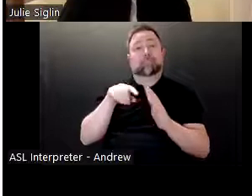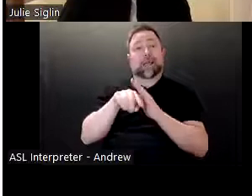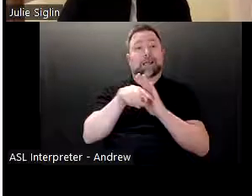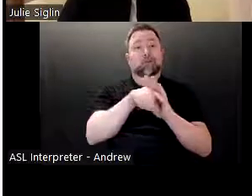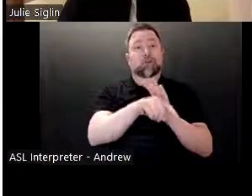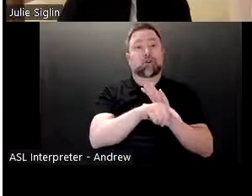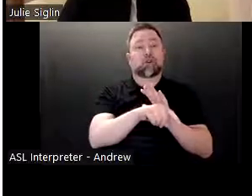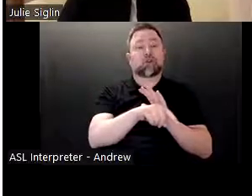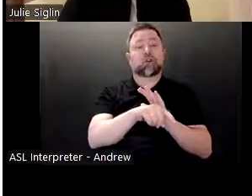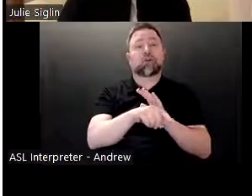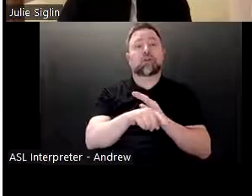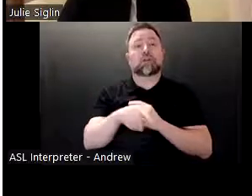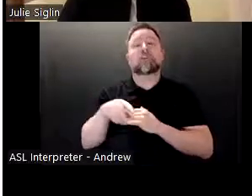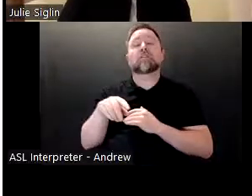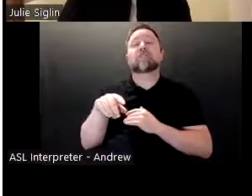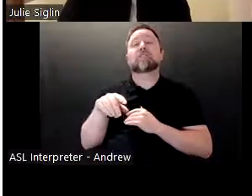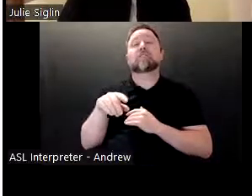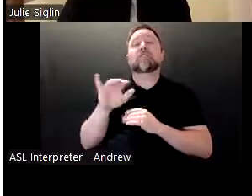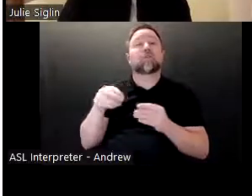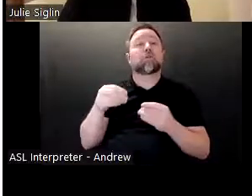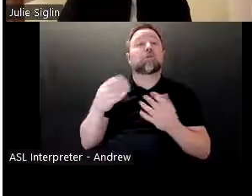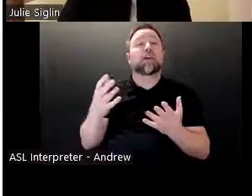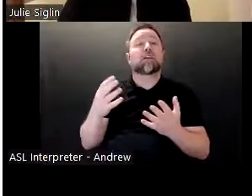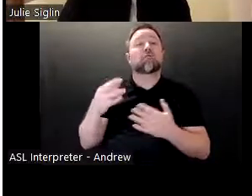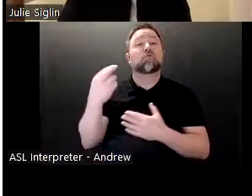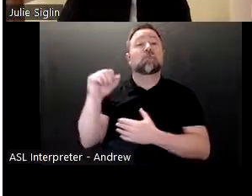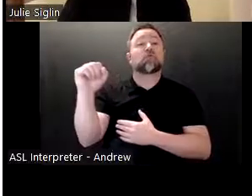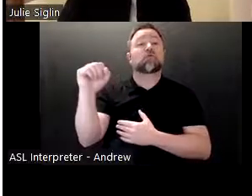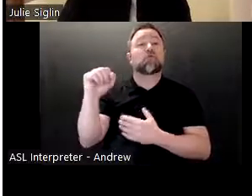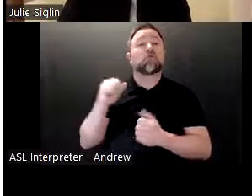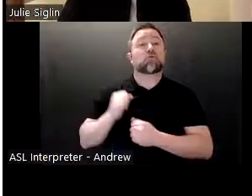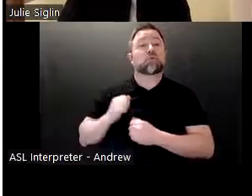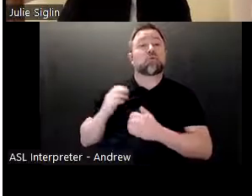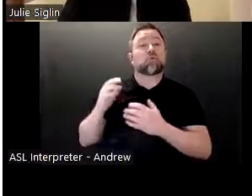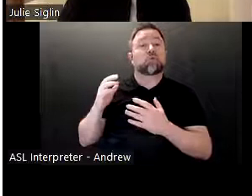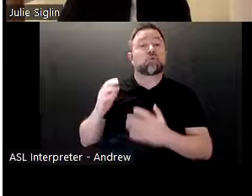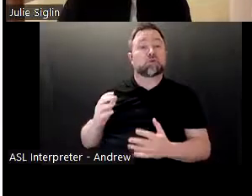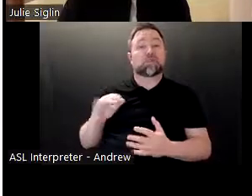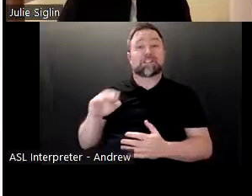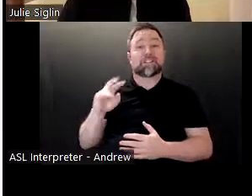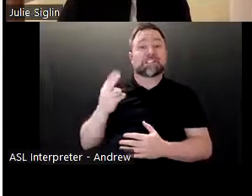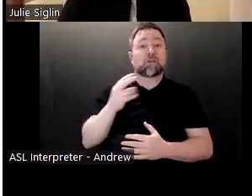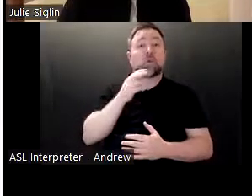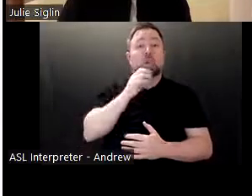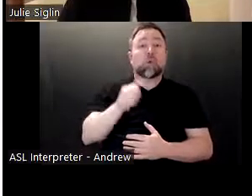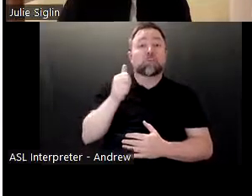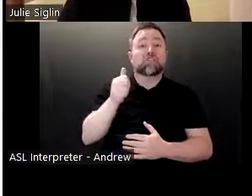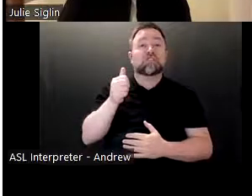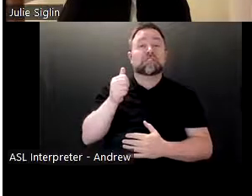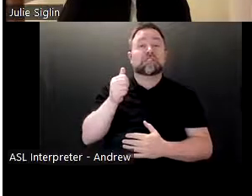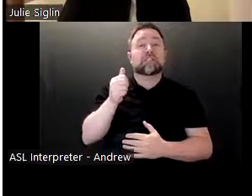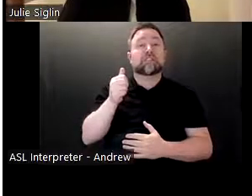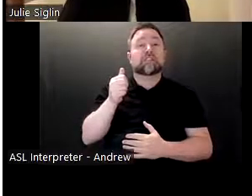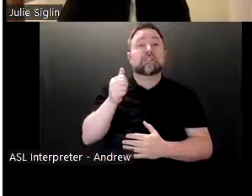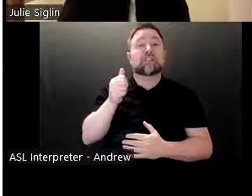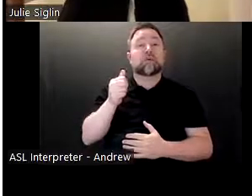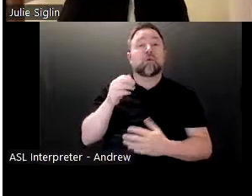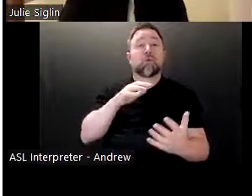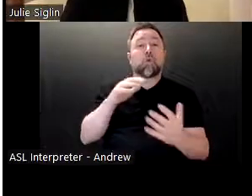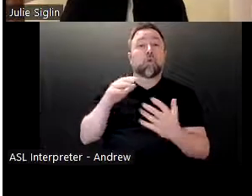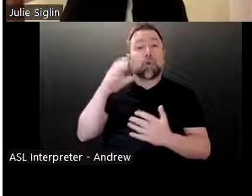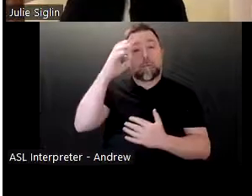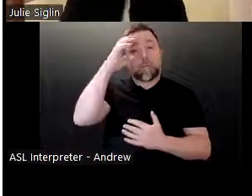being commemorated by surviving revolutionary soldiers, and it's the second oldest Revolutionary War memorial in the